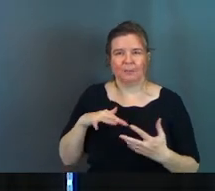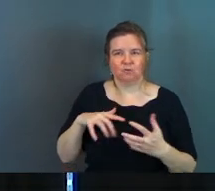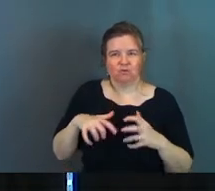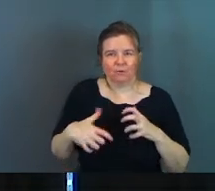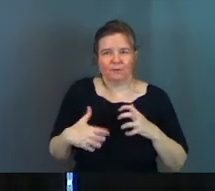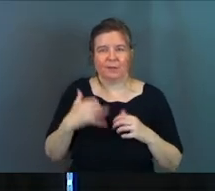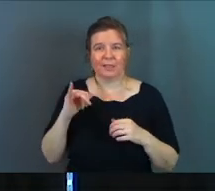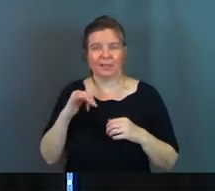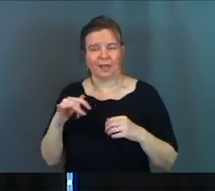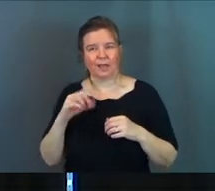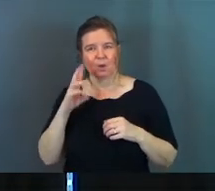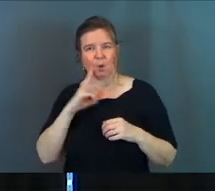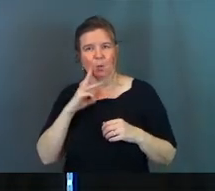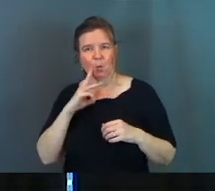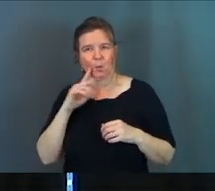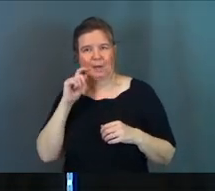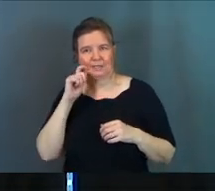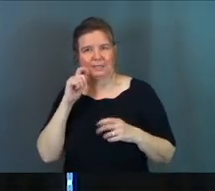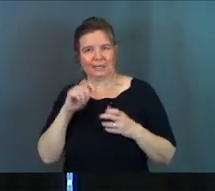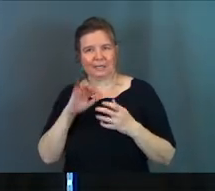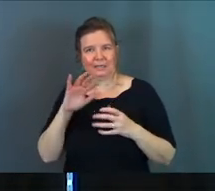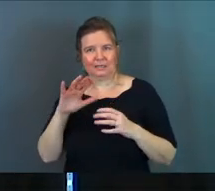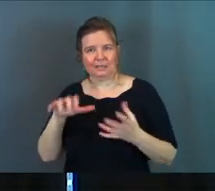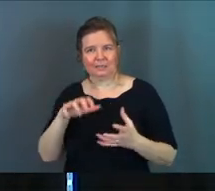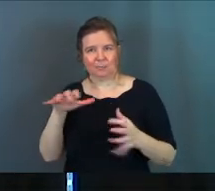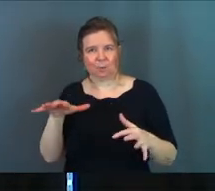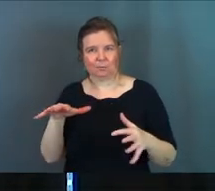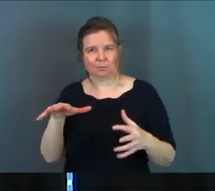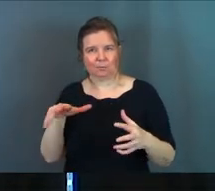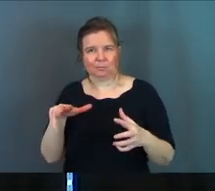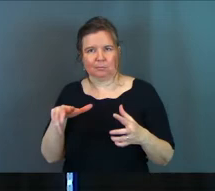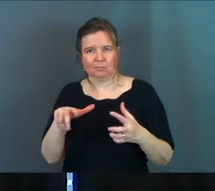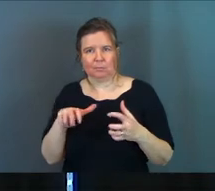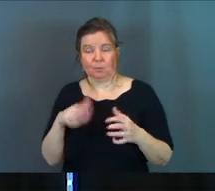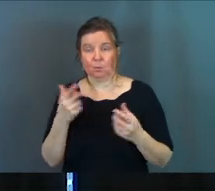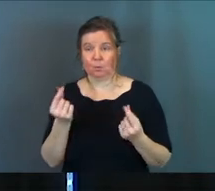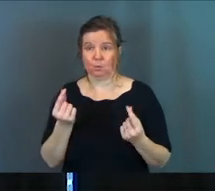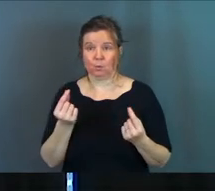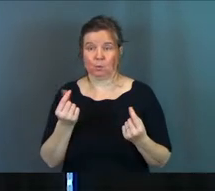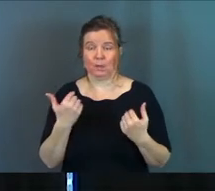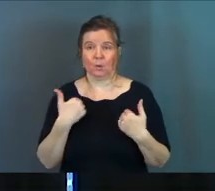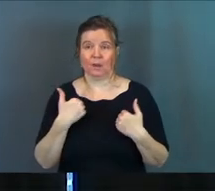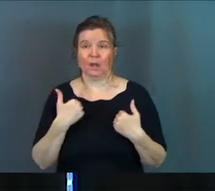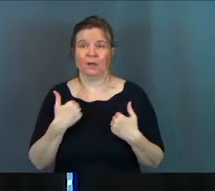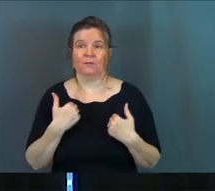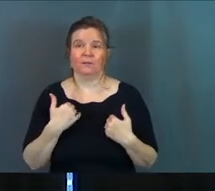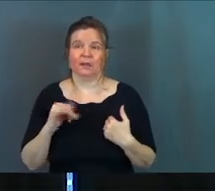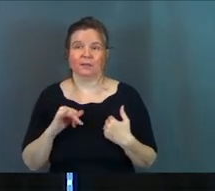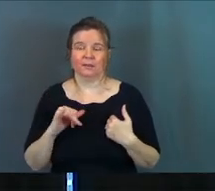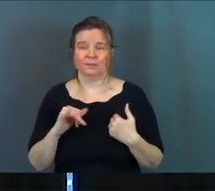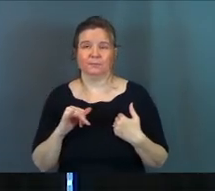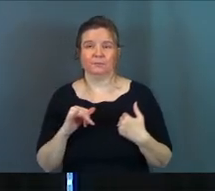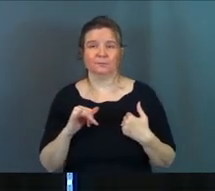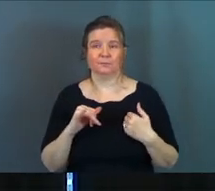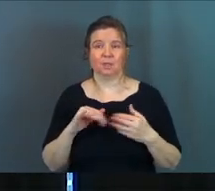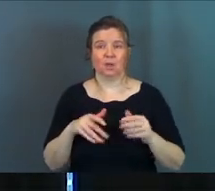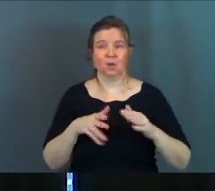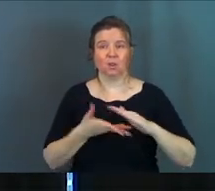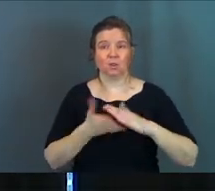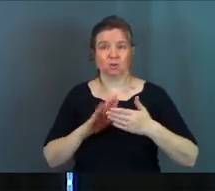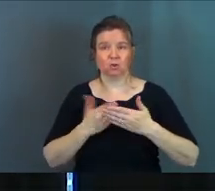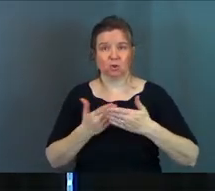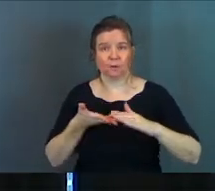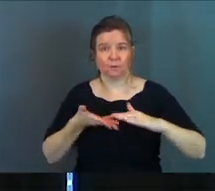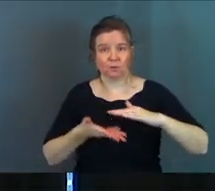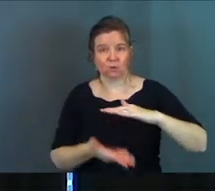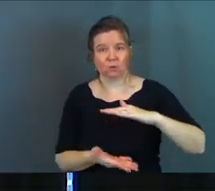shriveled like a wineskin in smoke. So what they would do is they would have like the stove that they would cook